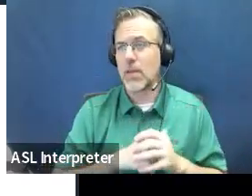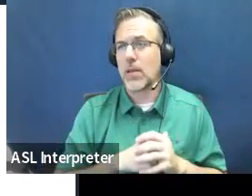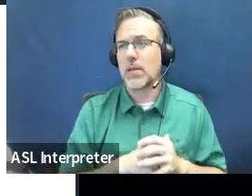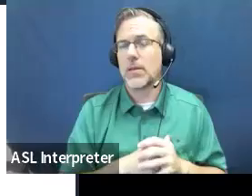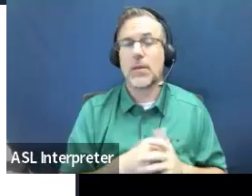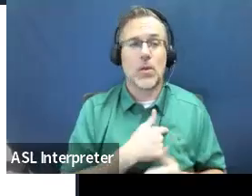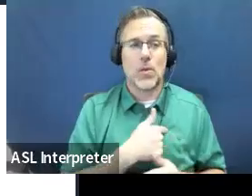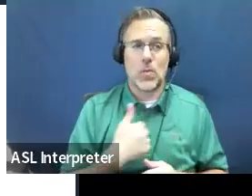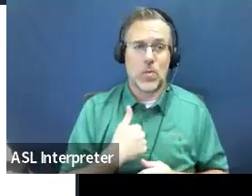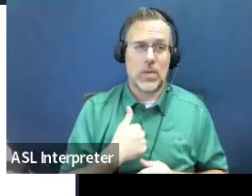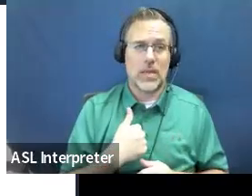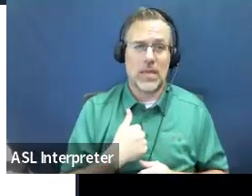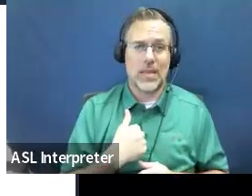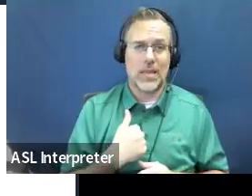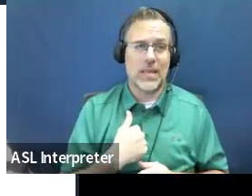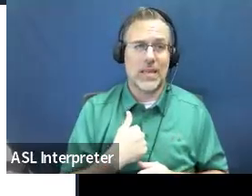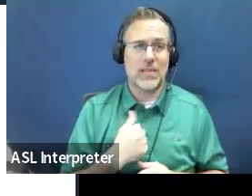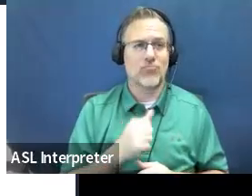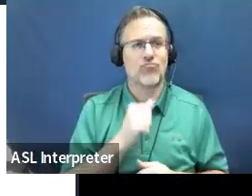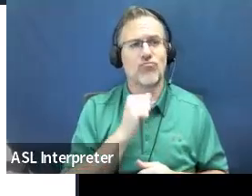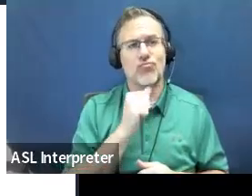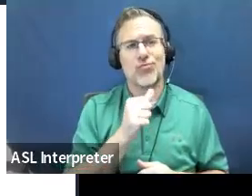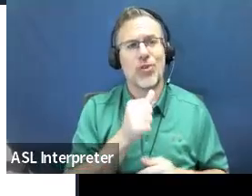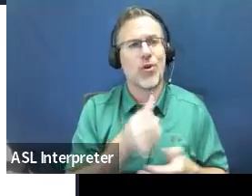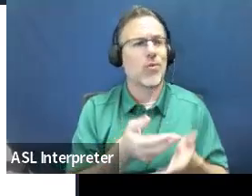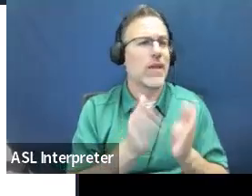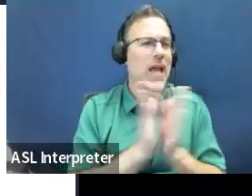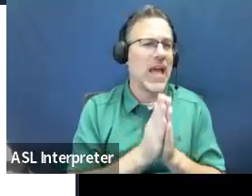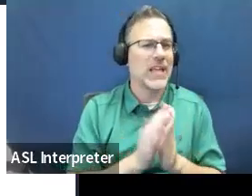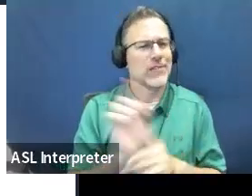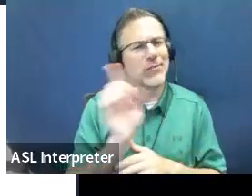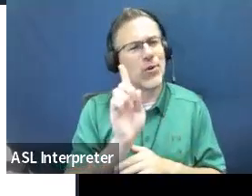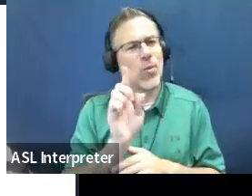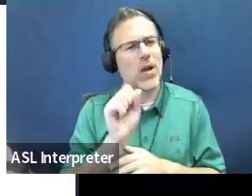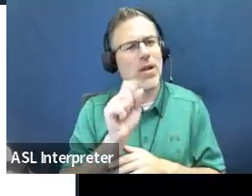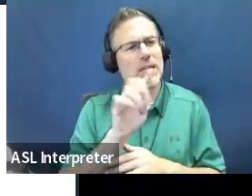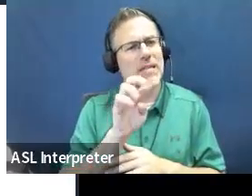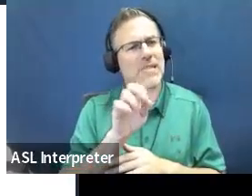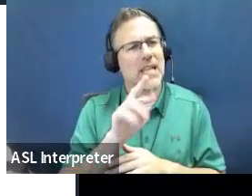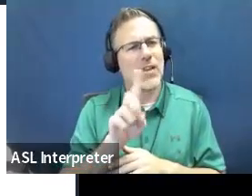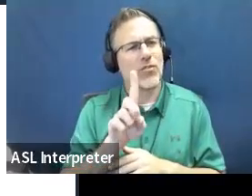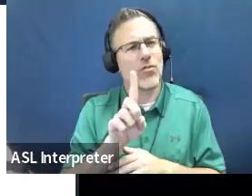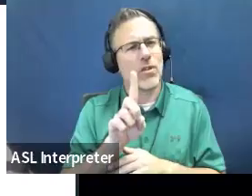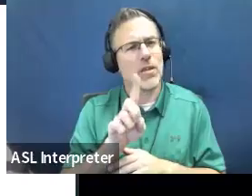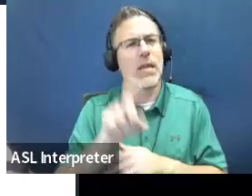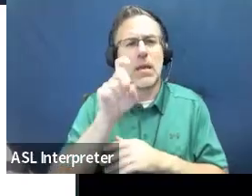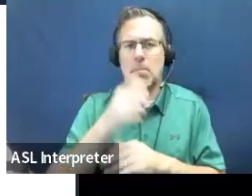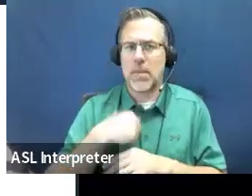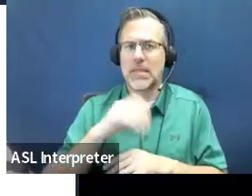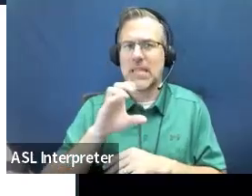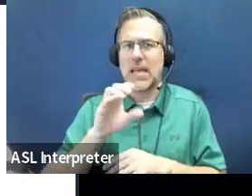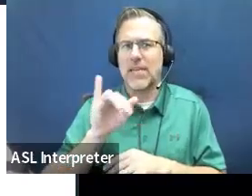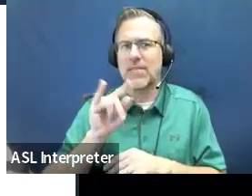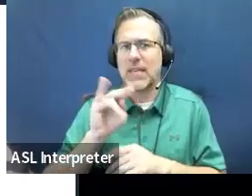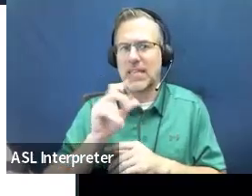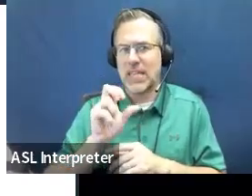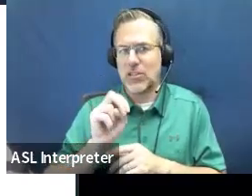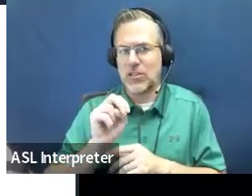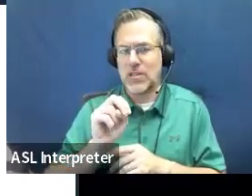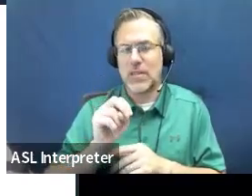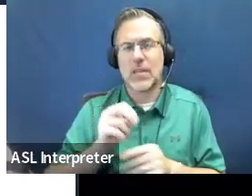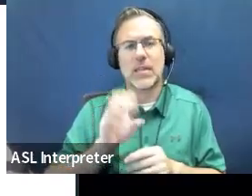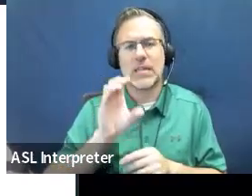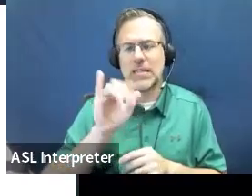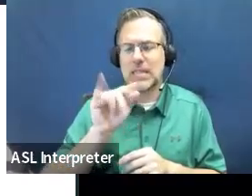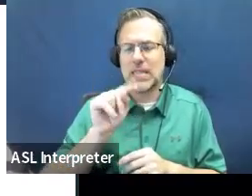We do not question where that standard is. It just has to have a citation to a standard. Best practice would